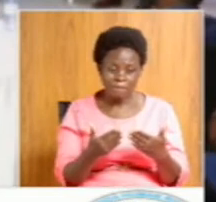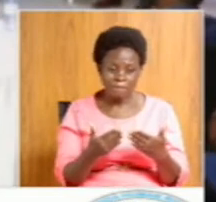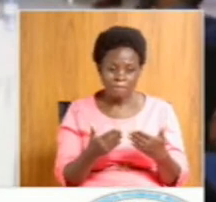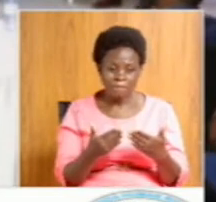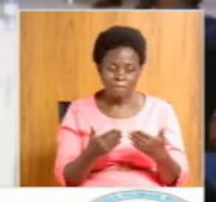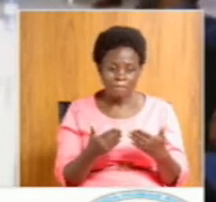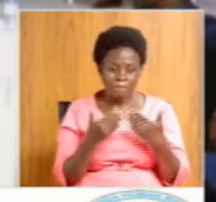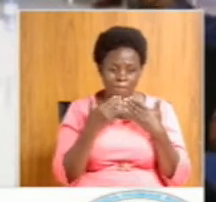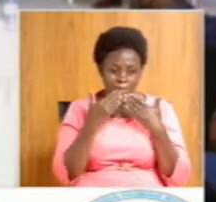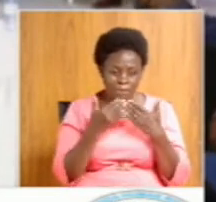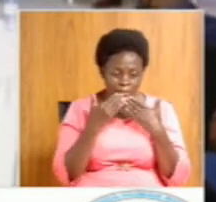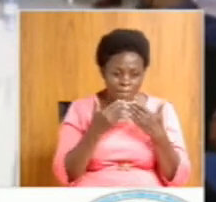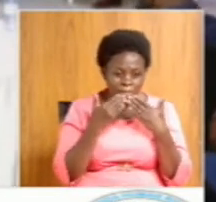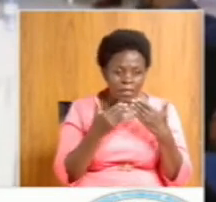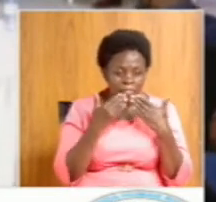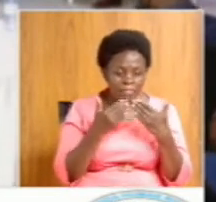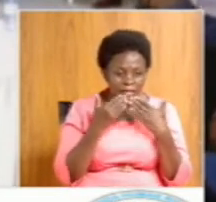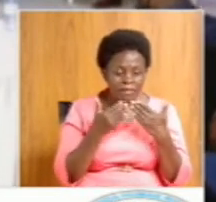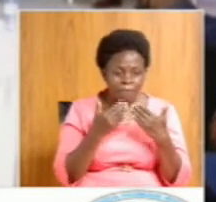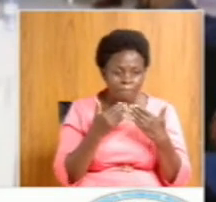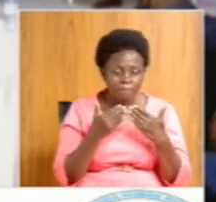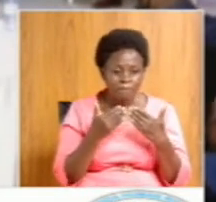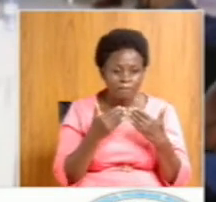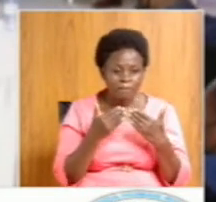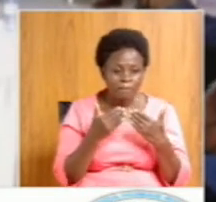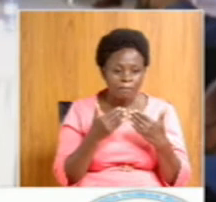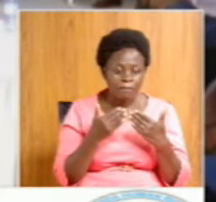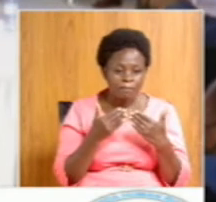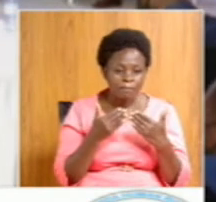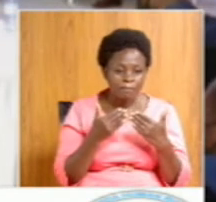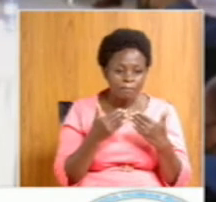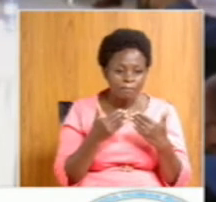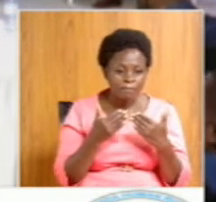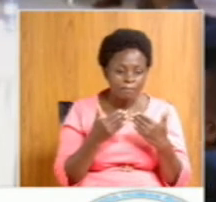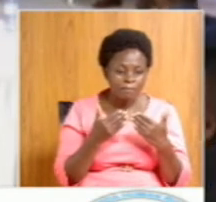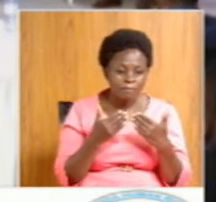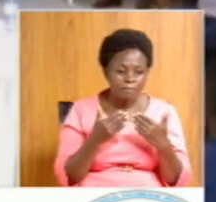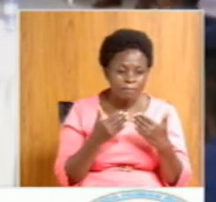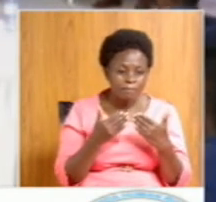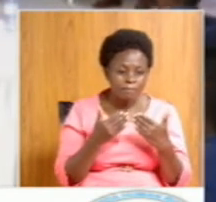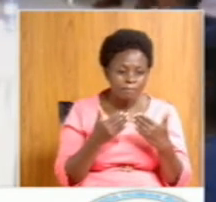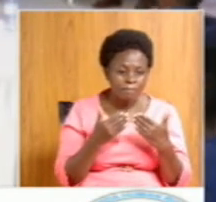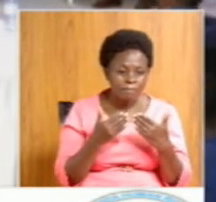he was my lecturer then later worked together okay